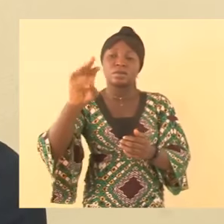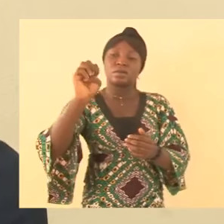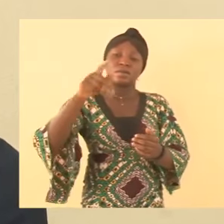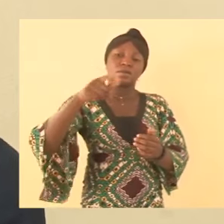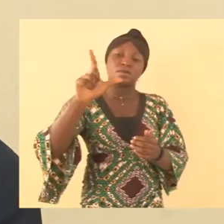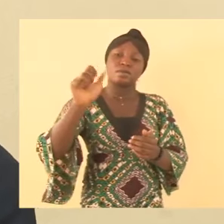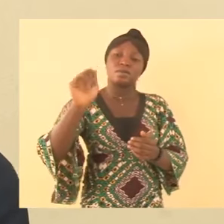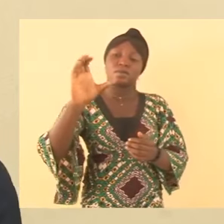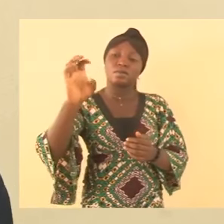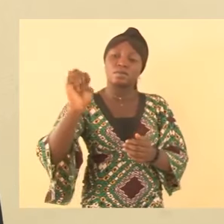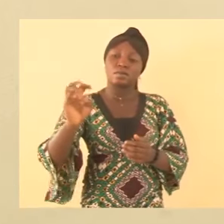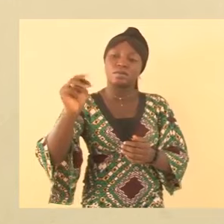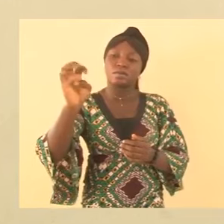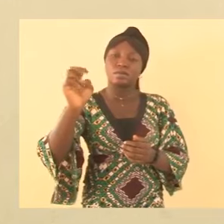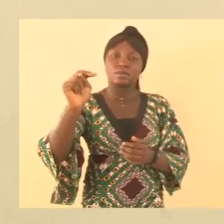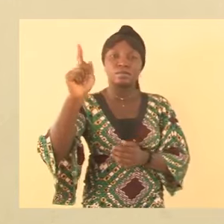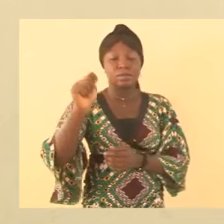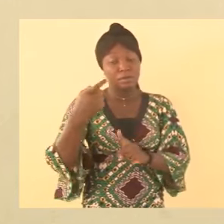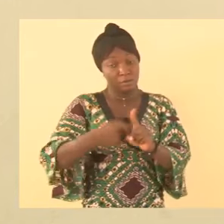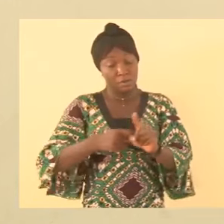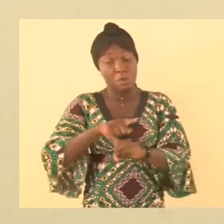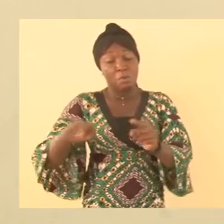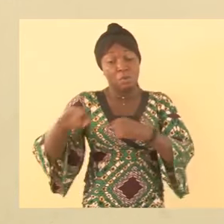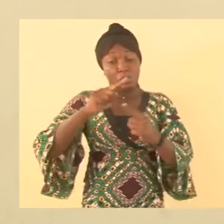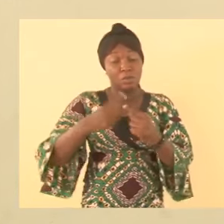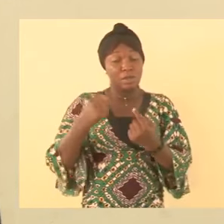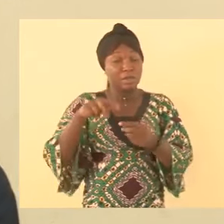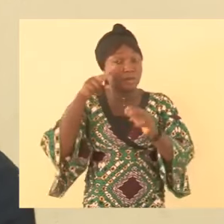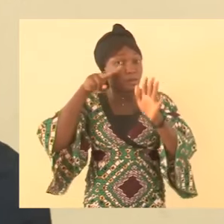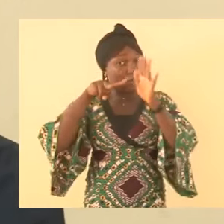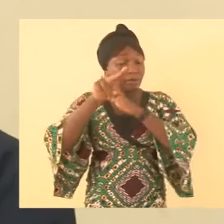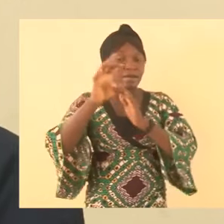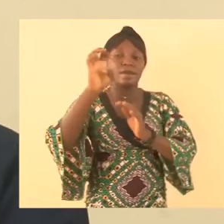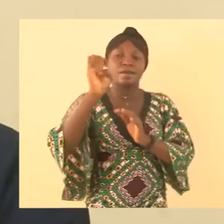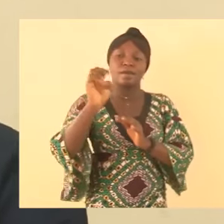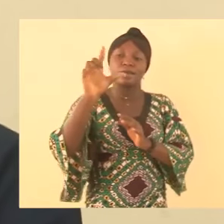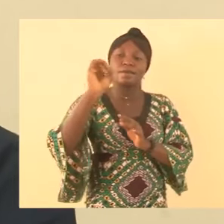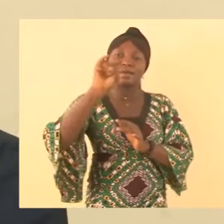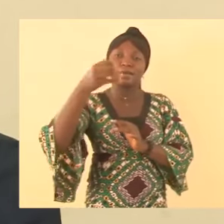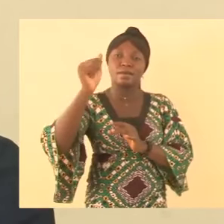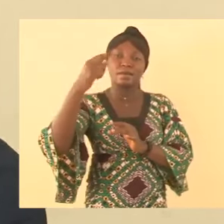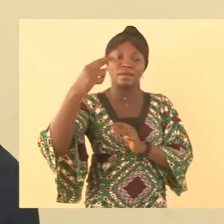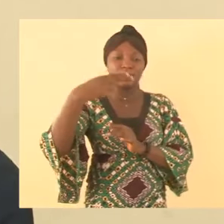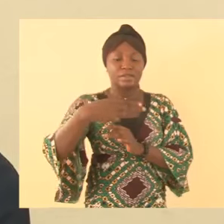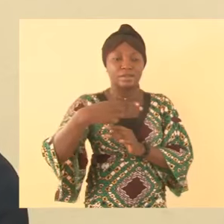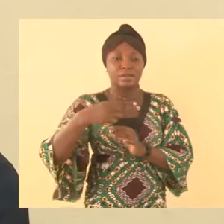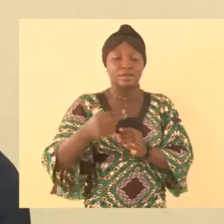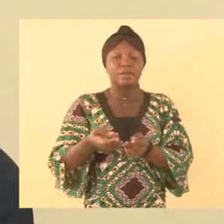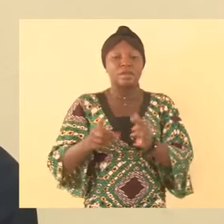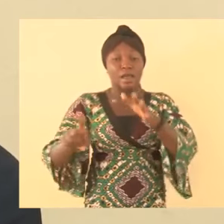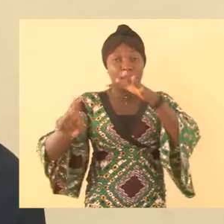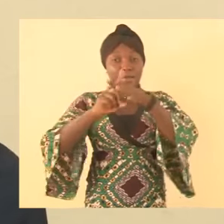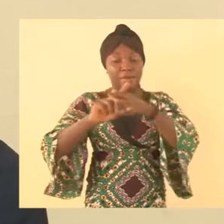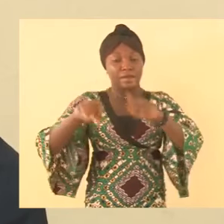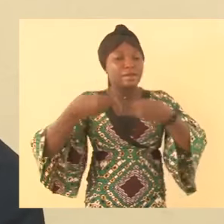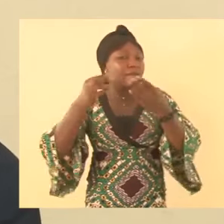from. But when Elijah appeared, and it is God that appeared at that moment, and gave her his